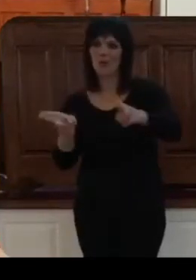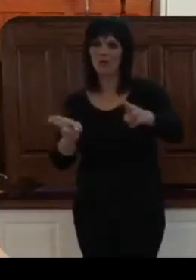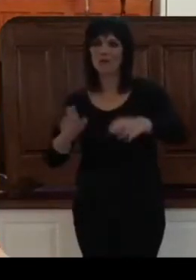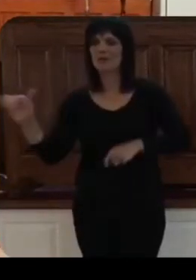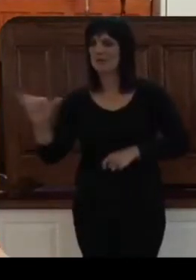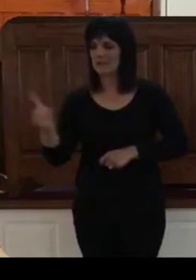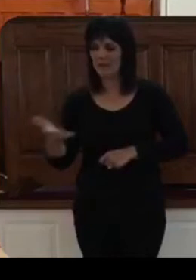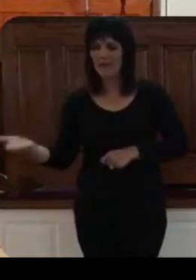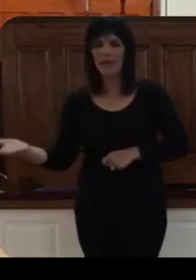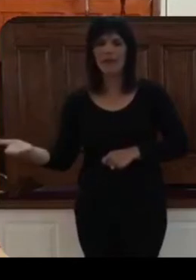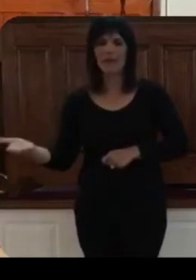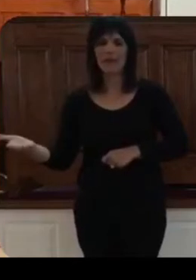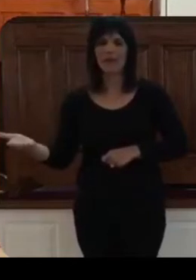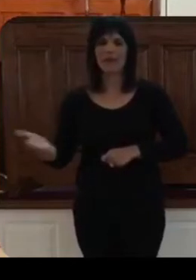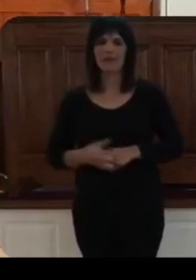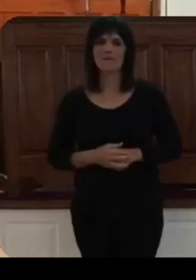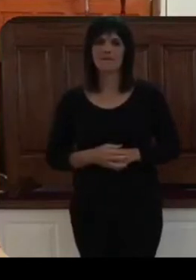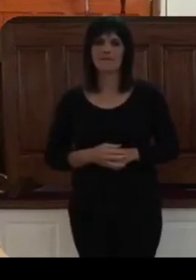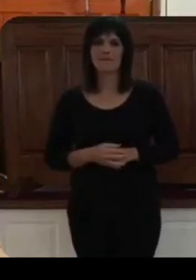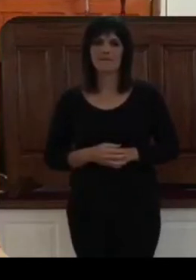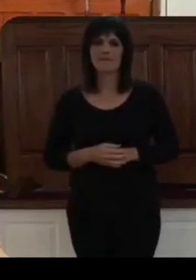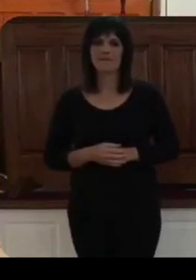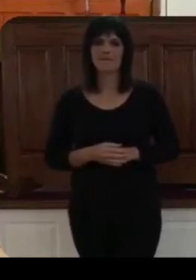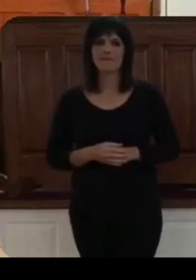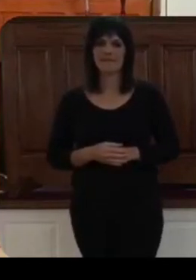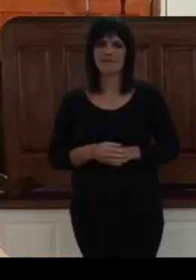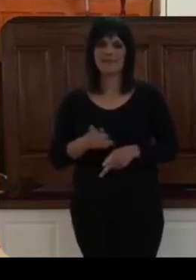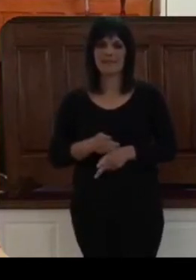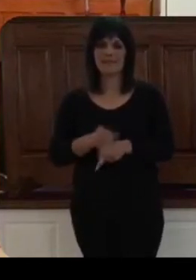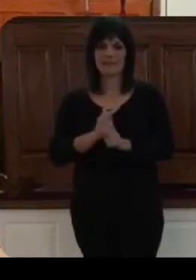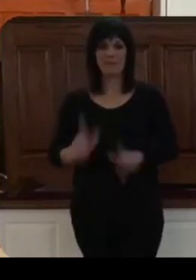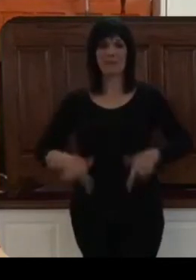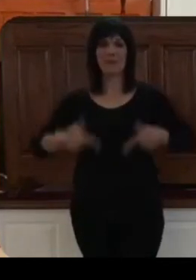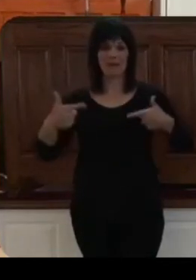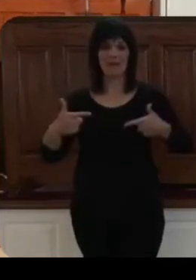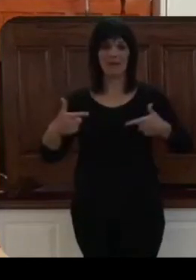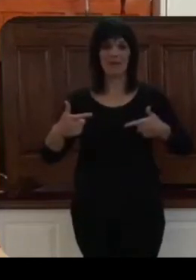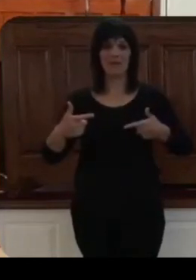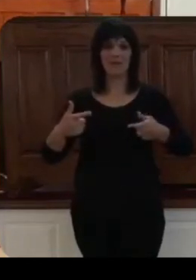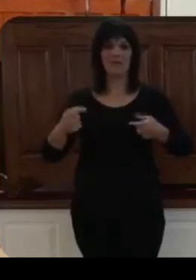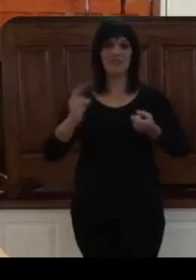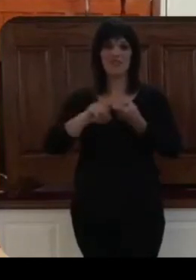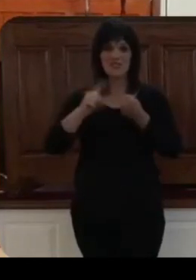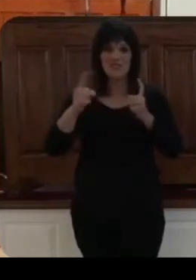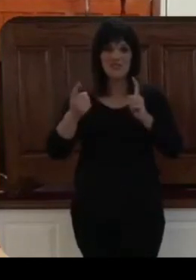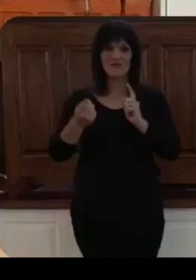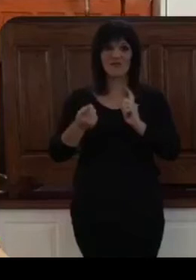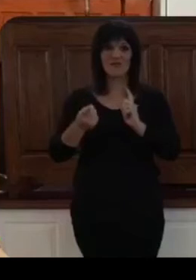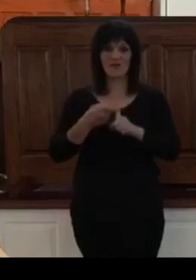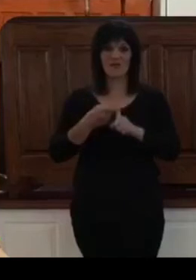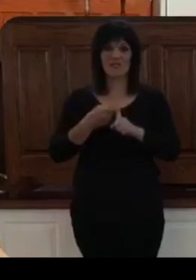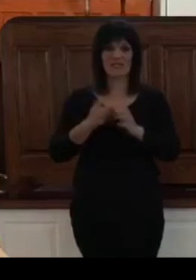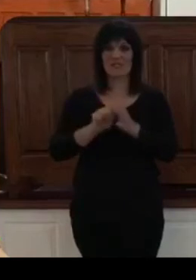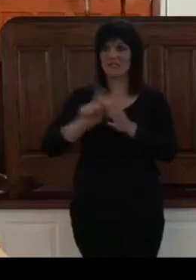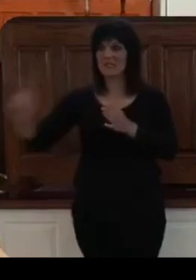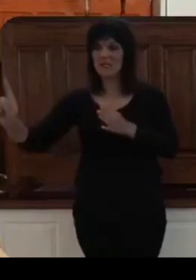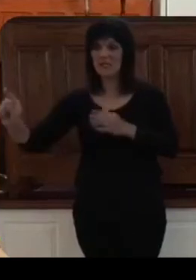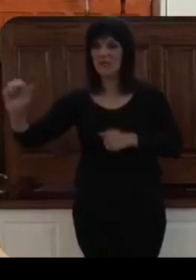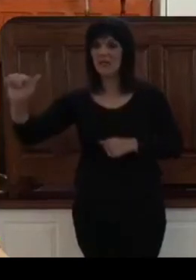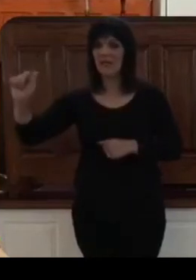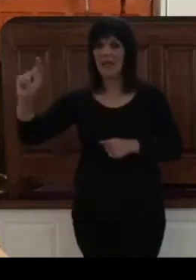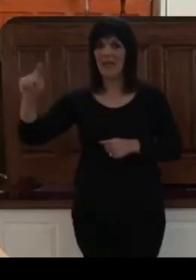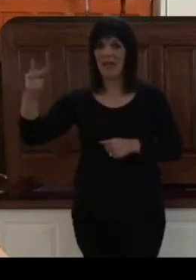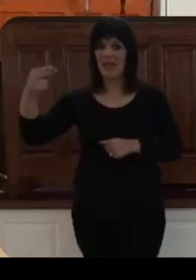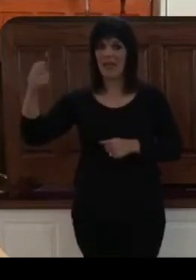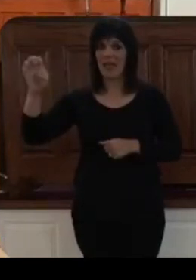happened. Again, I'm going to cover that in a minute. To keep him alive, though, his friends shipped him away to Athens